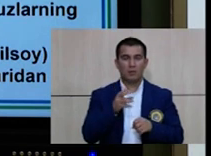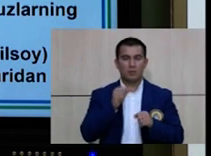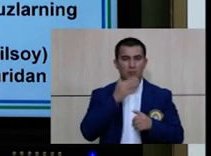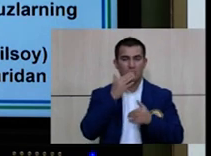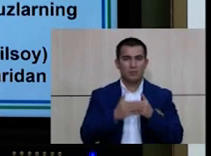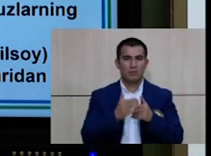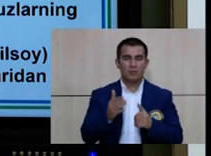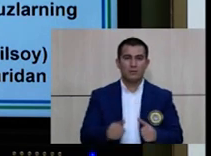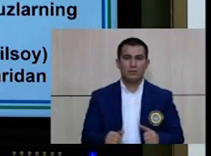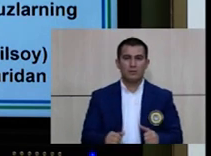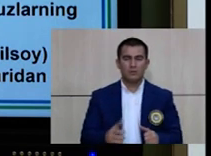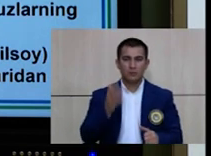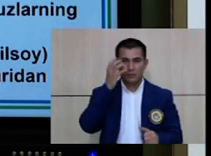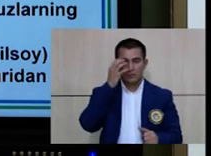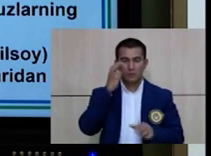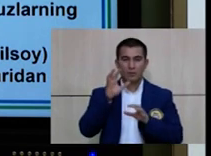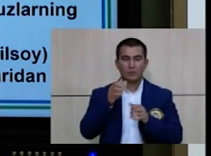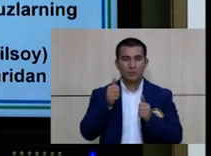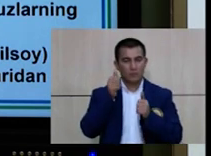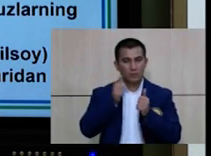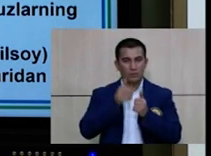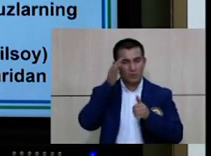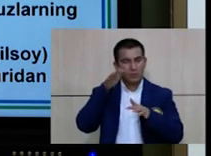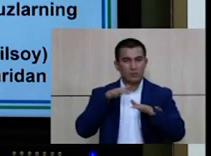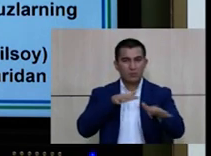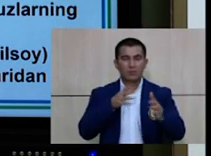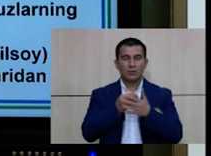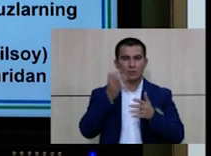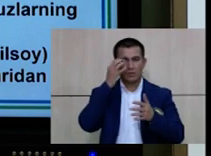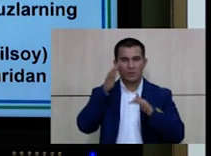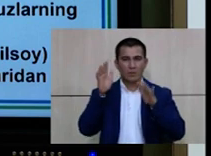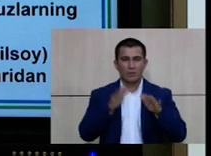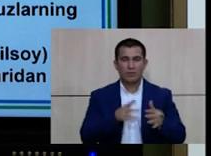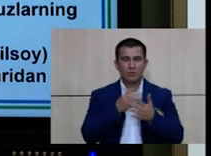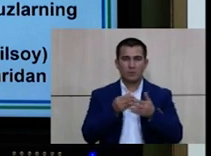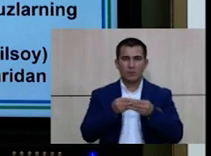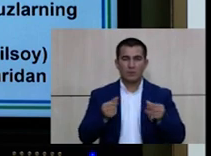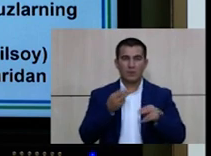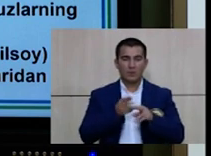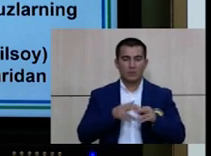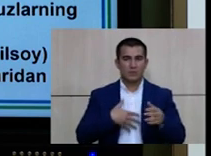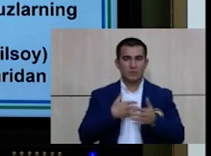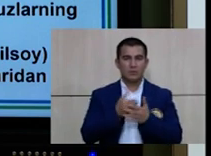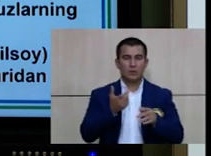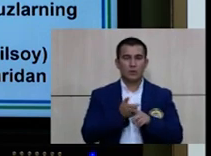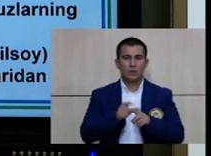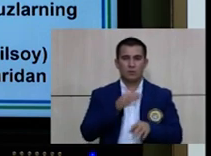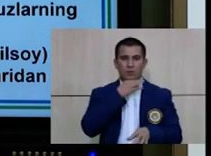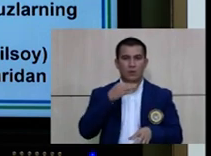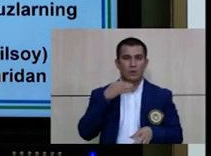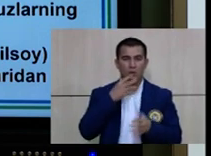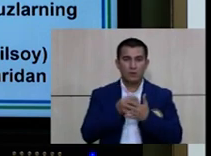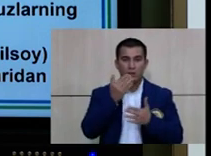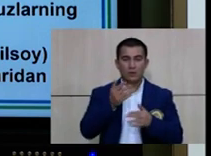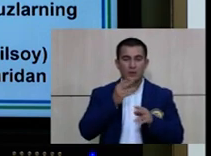atrofida. Qoratog' daryosi qor muzlarning erishidan to'yinadi. Eng ko'p suvi